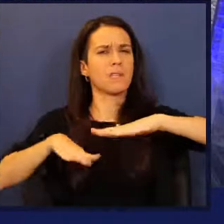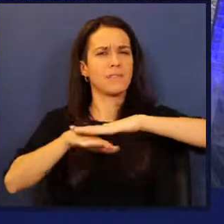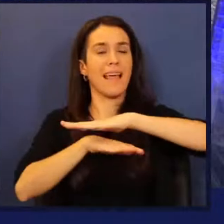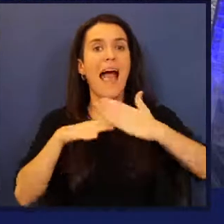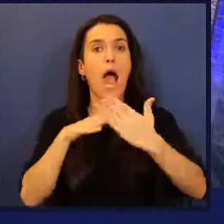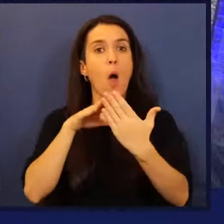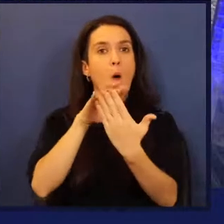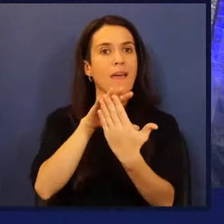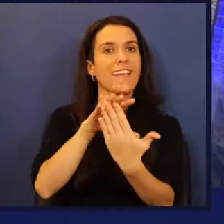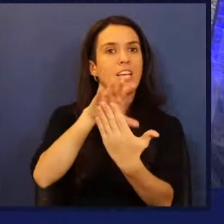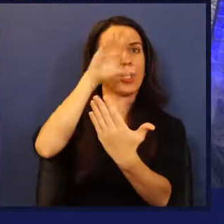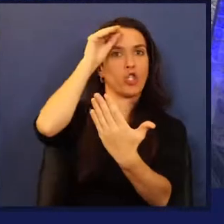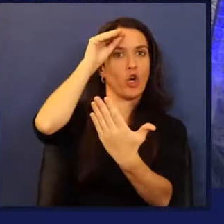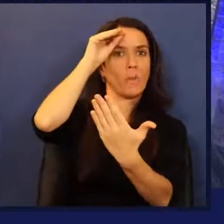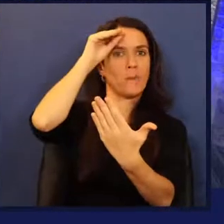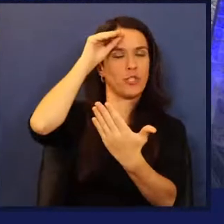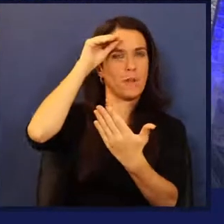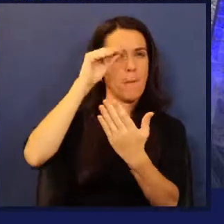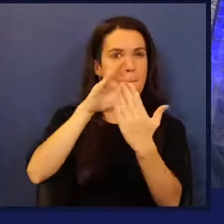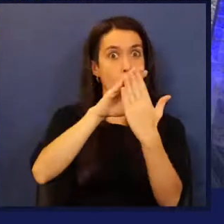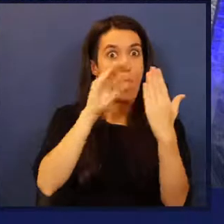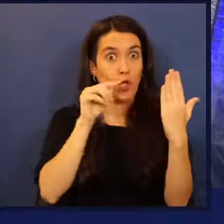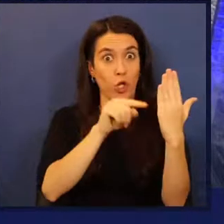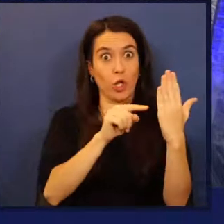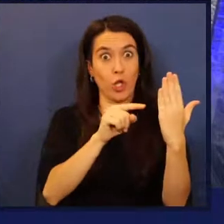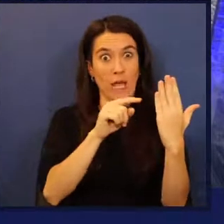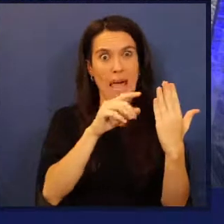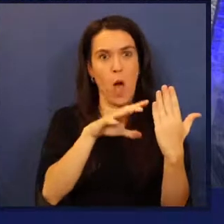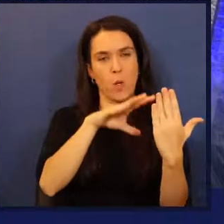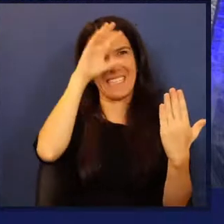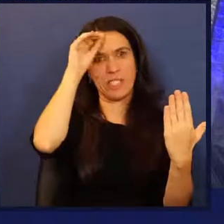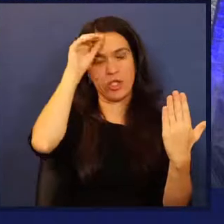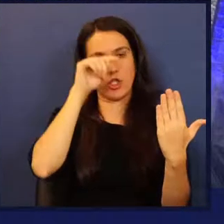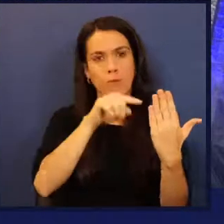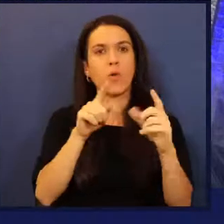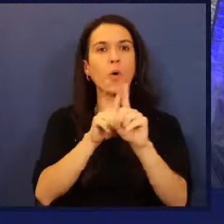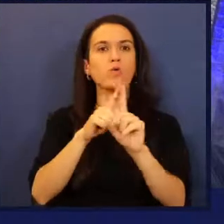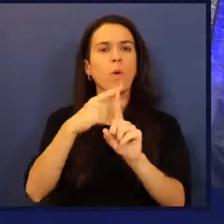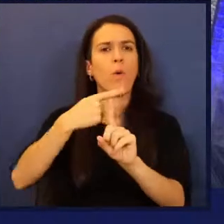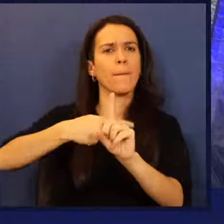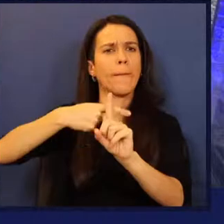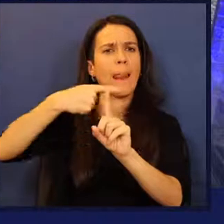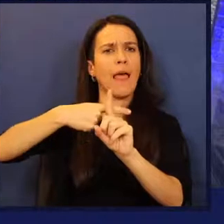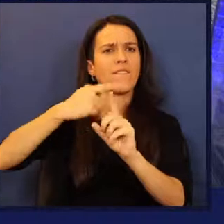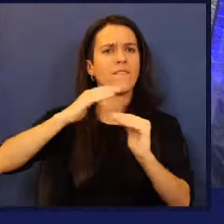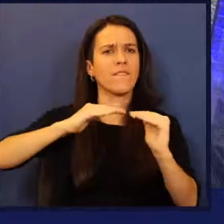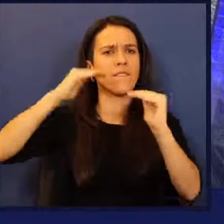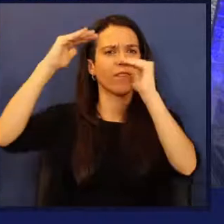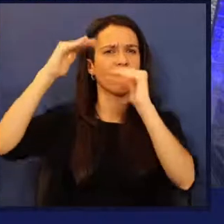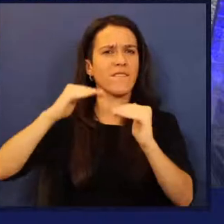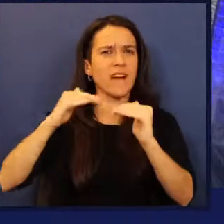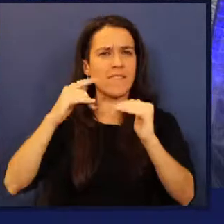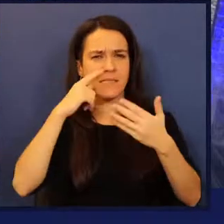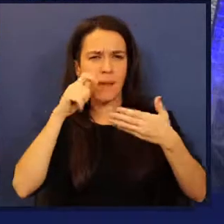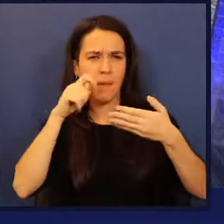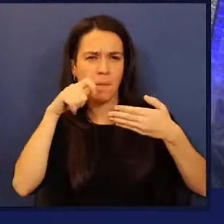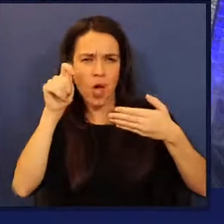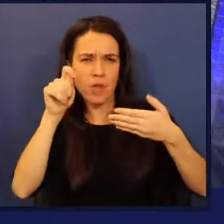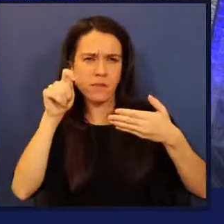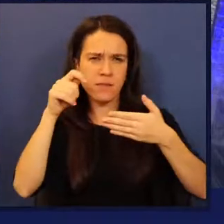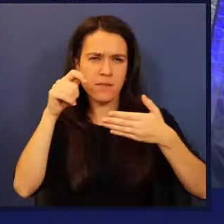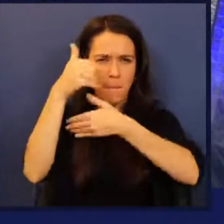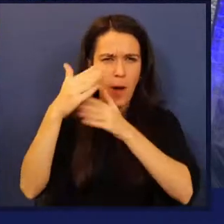your models are and to identify kind of the level of opaqueness or black boxiness, if you will, of your